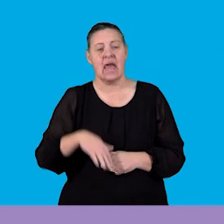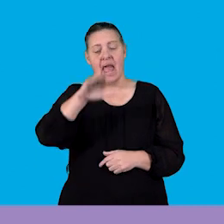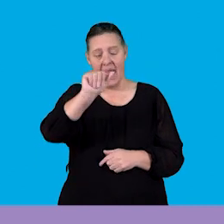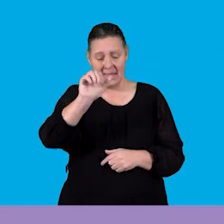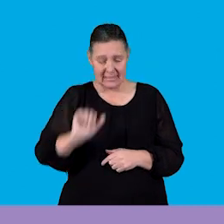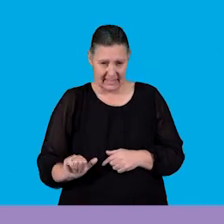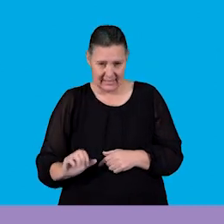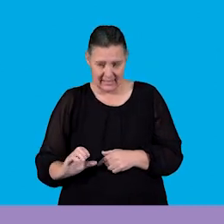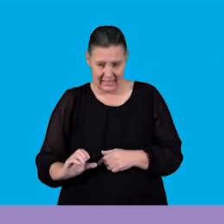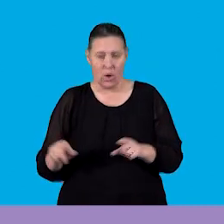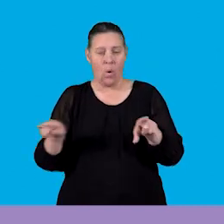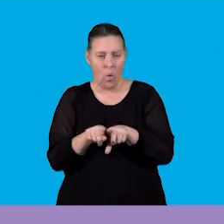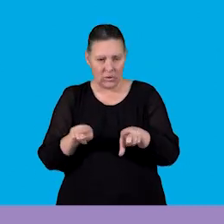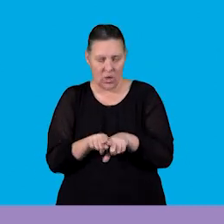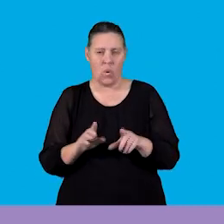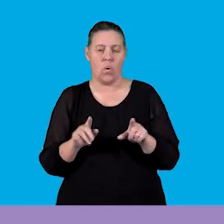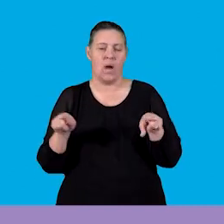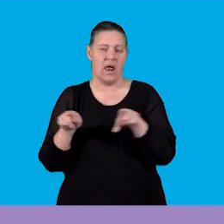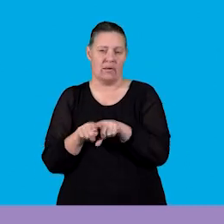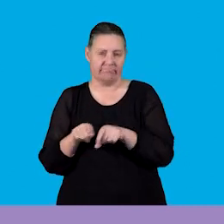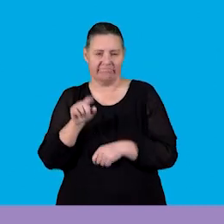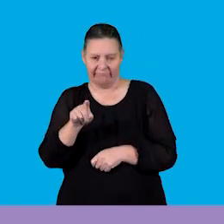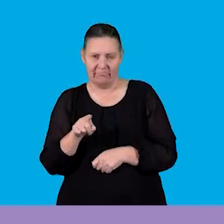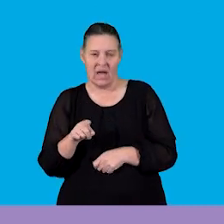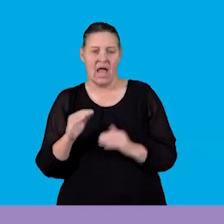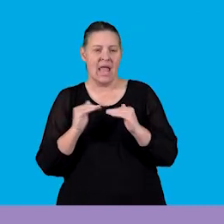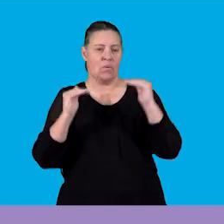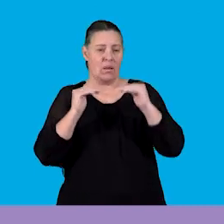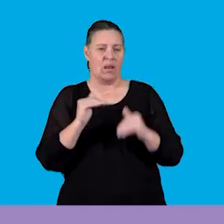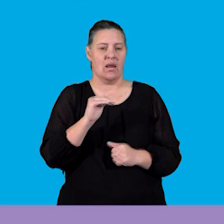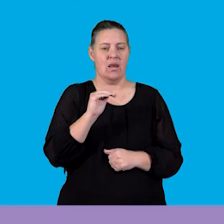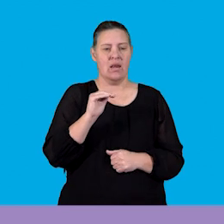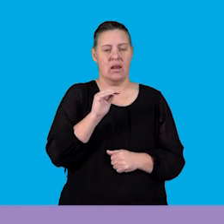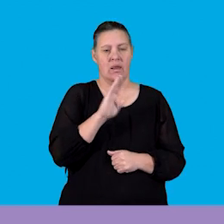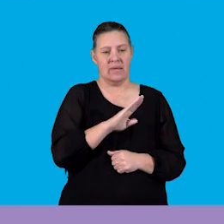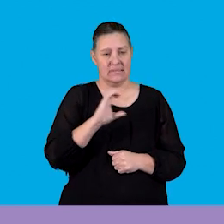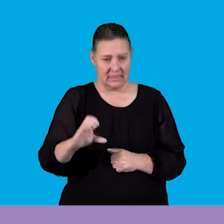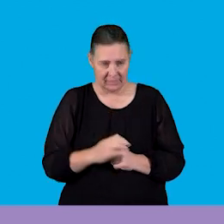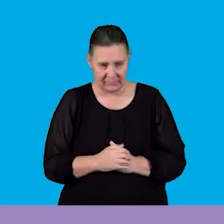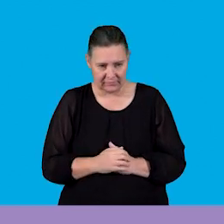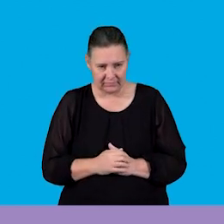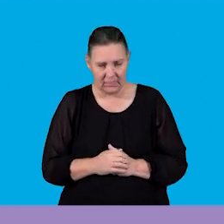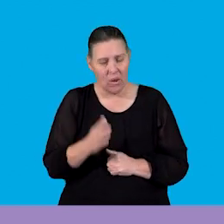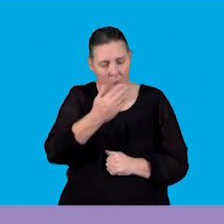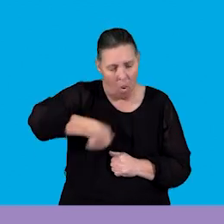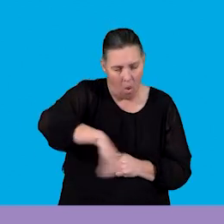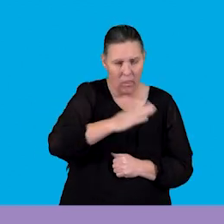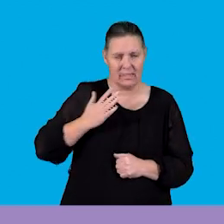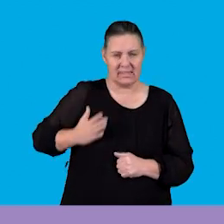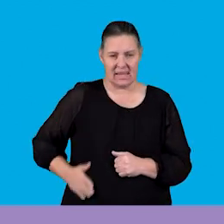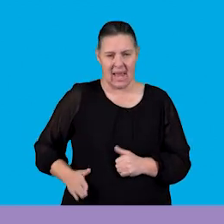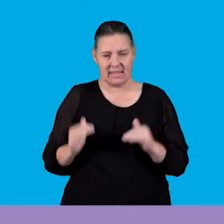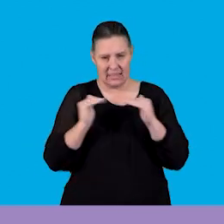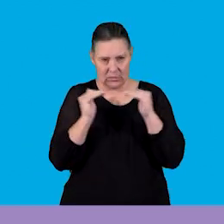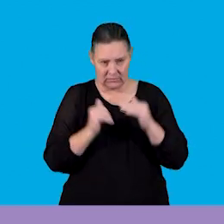AC, and that means that AC is also equal to AB. So an equilateral triangle, all